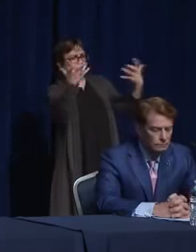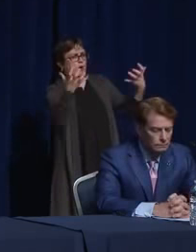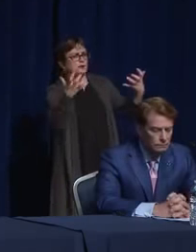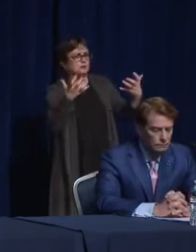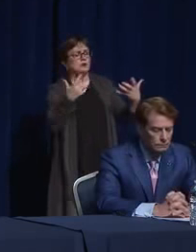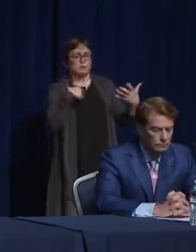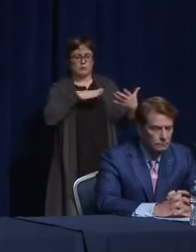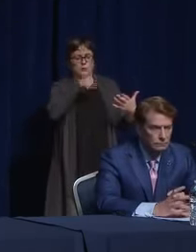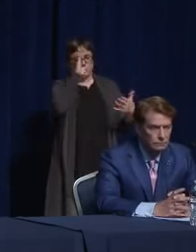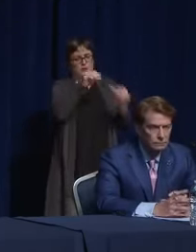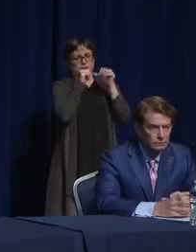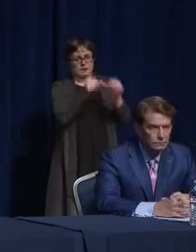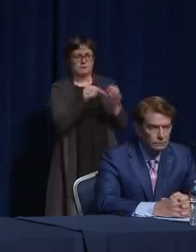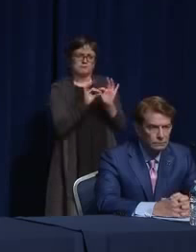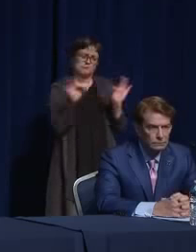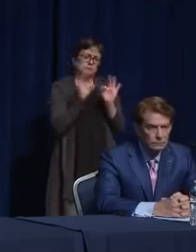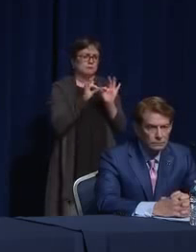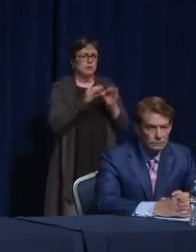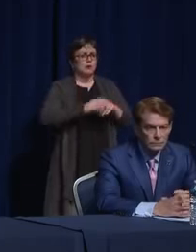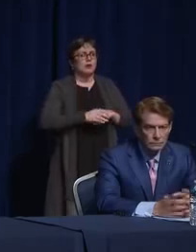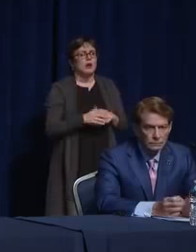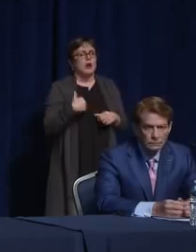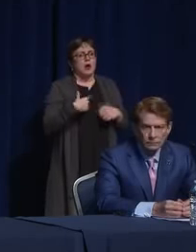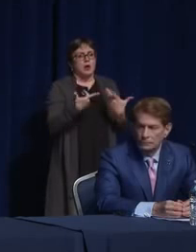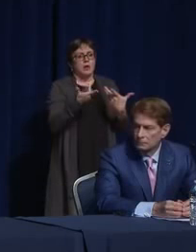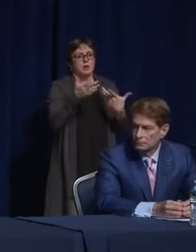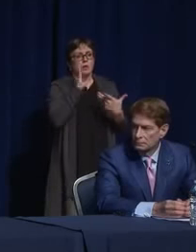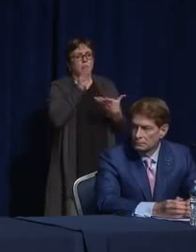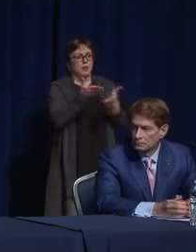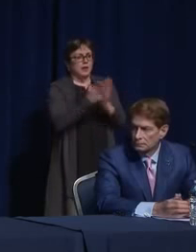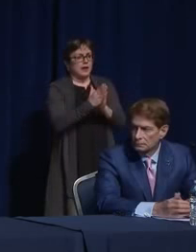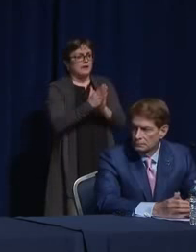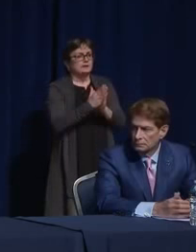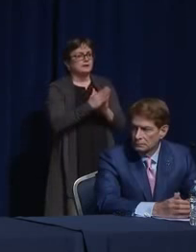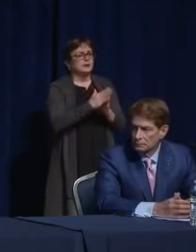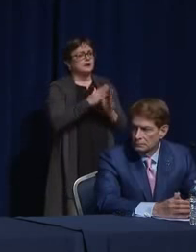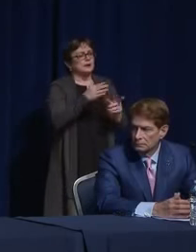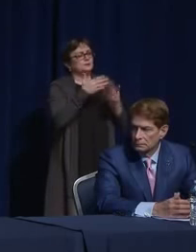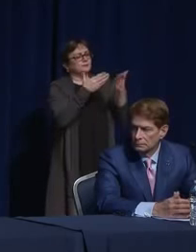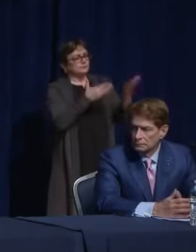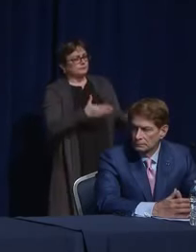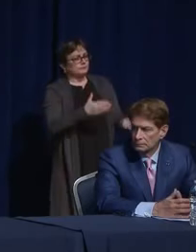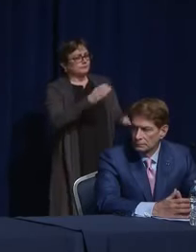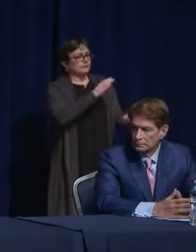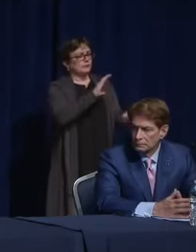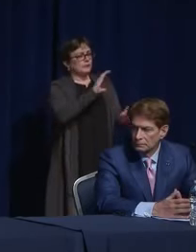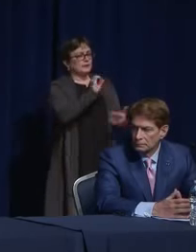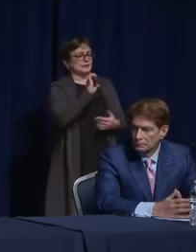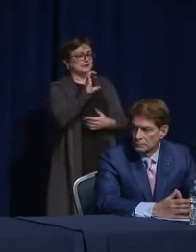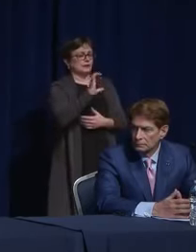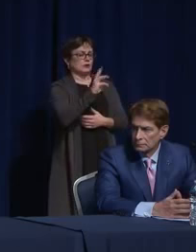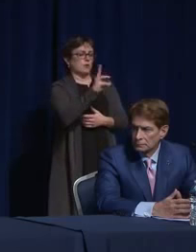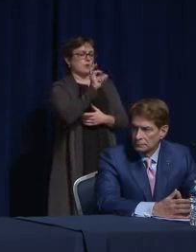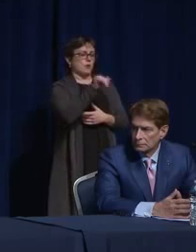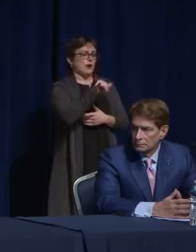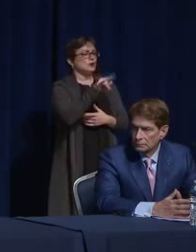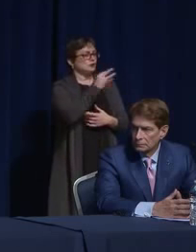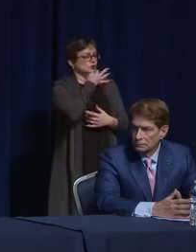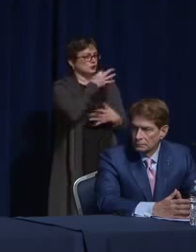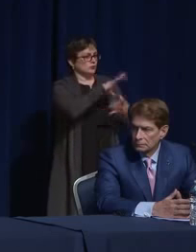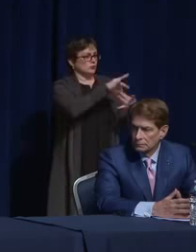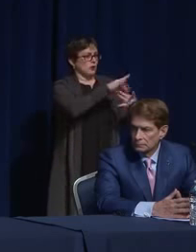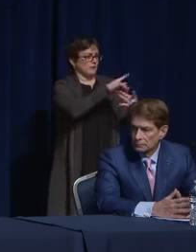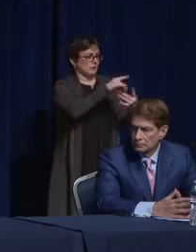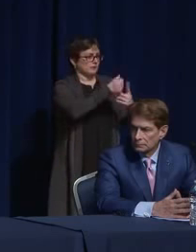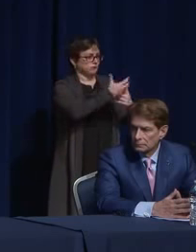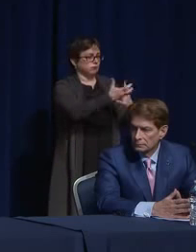will ask Secretary Way in a few moments to speak to her office's efforts on this. As we know,